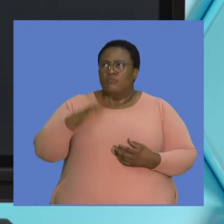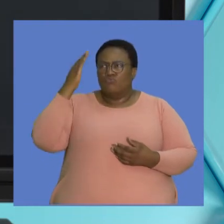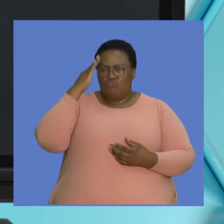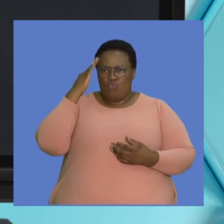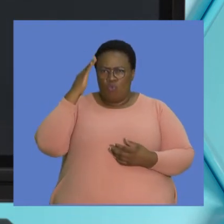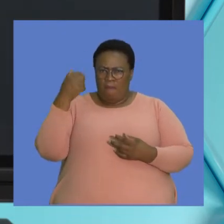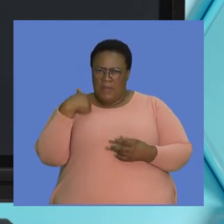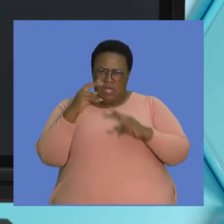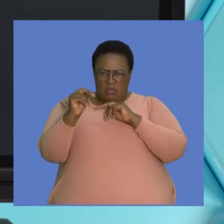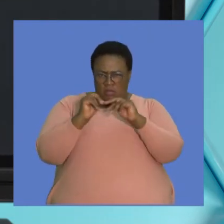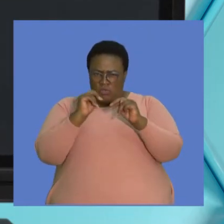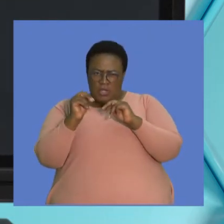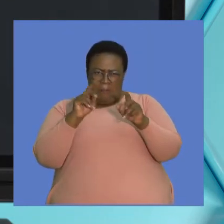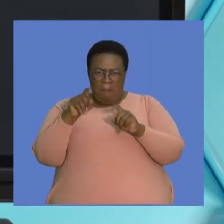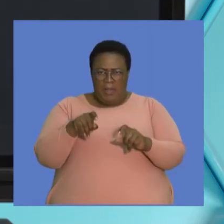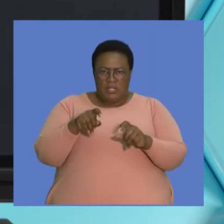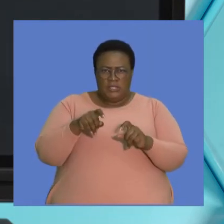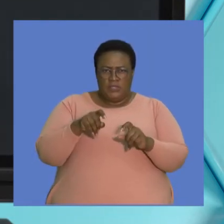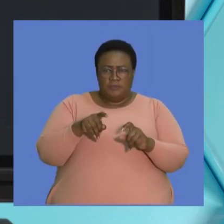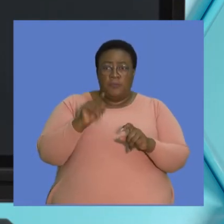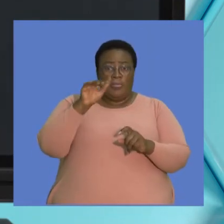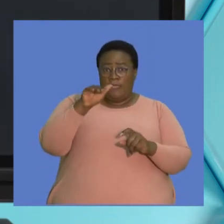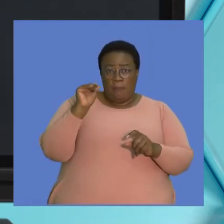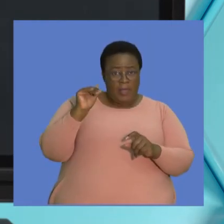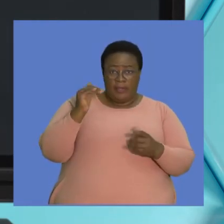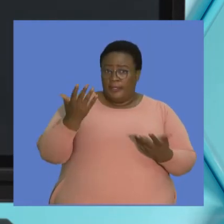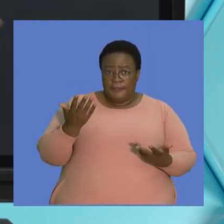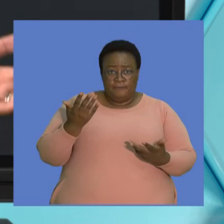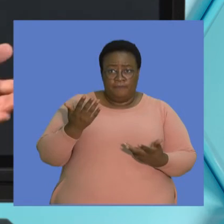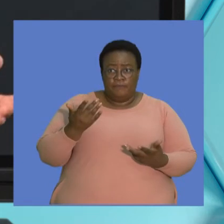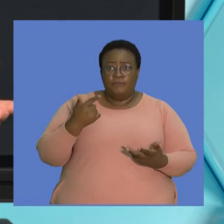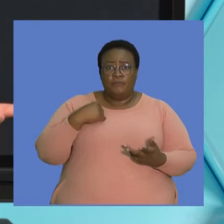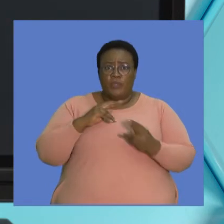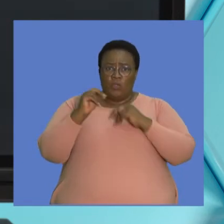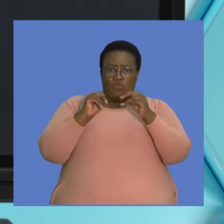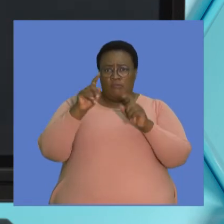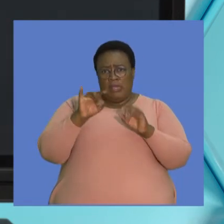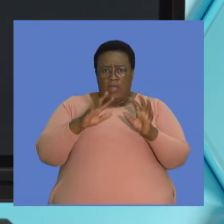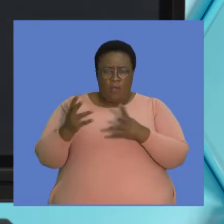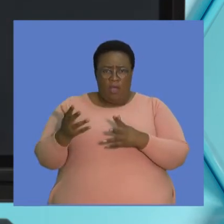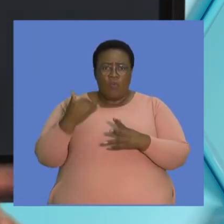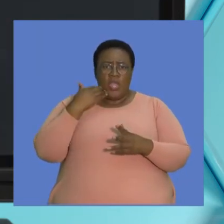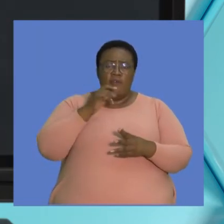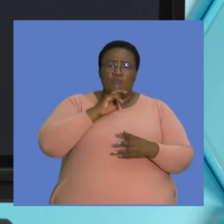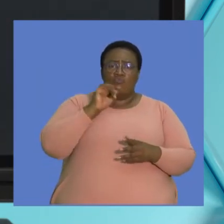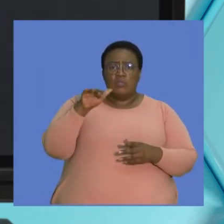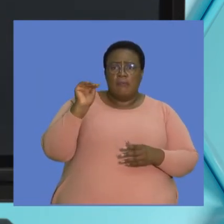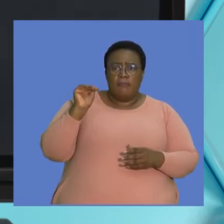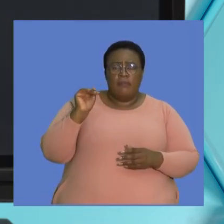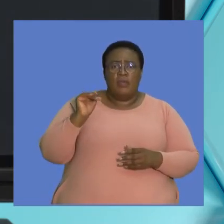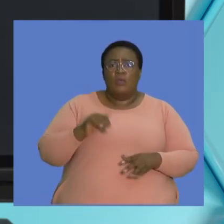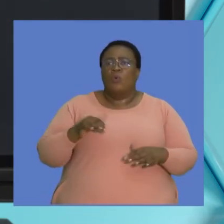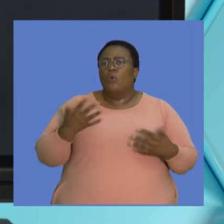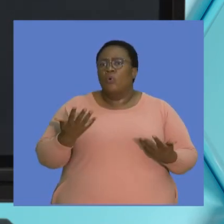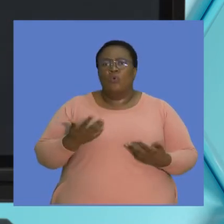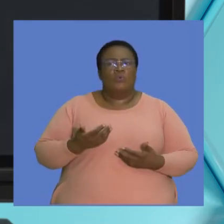what negotiation must I have with my broker if I'm using a broker, or my bank if I'm